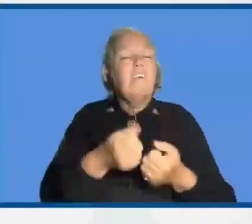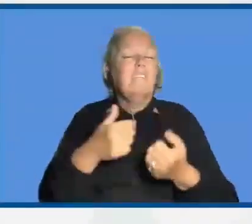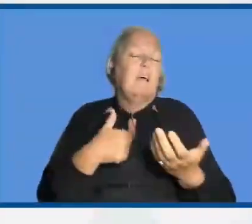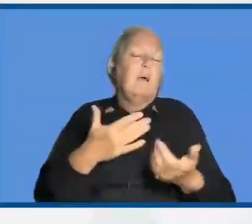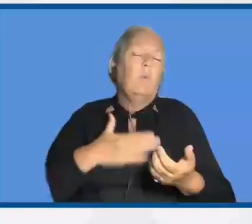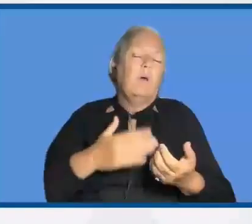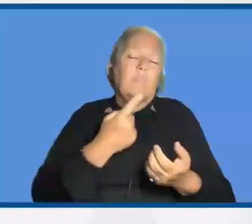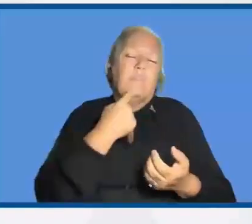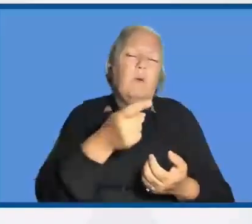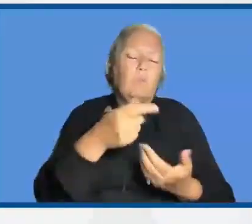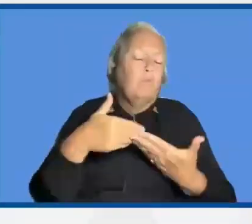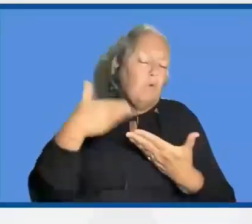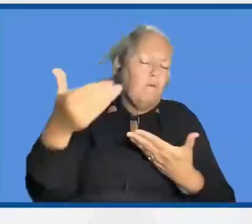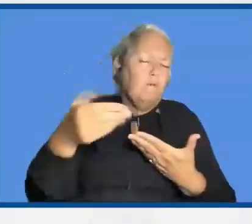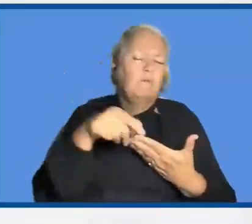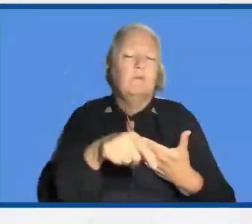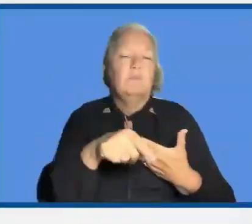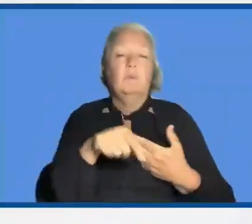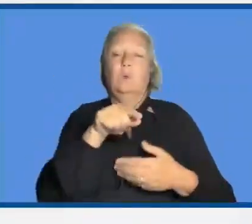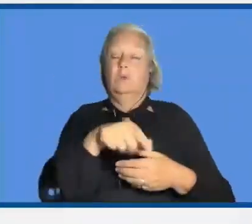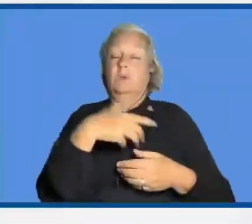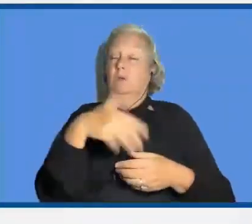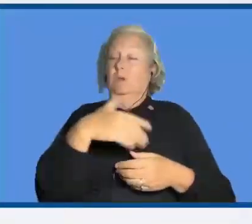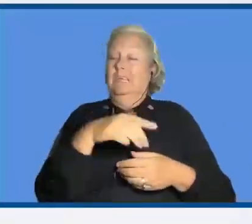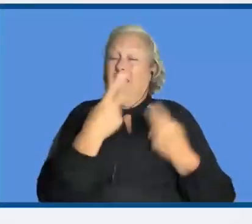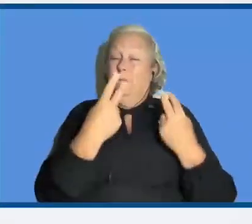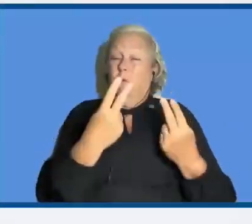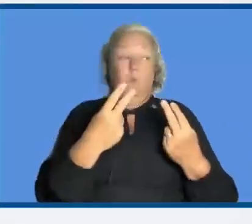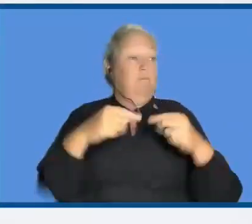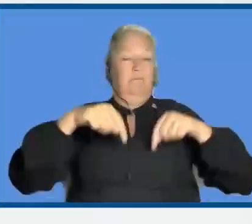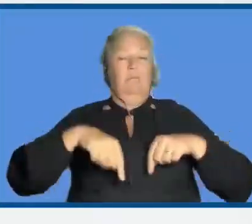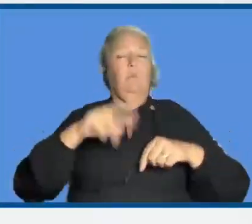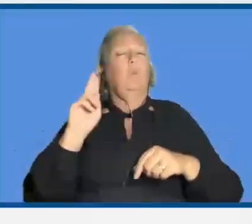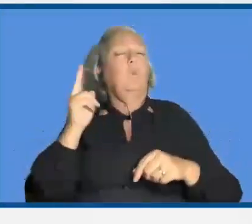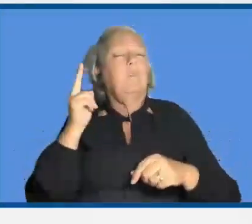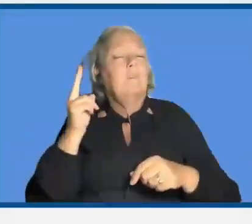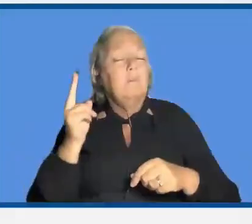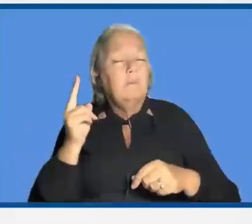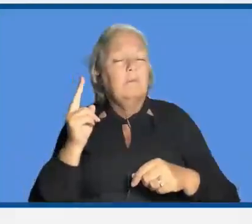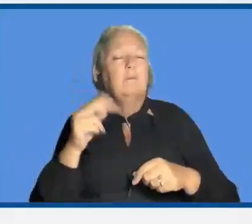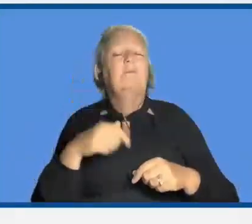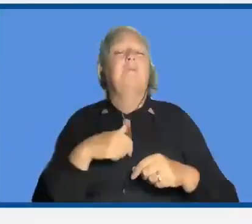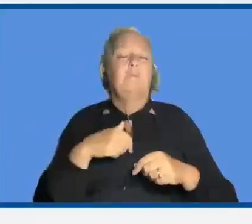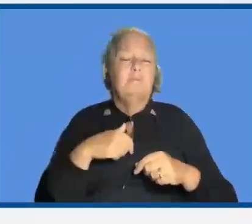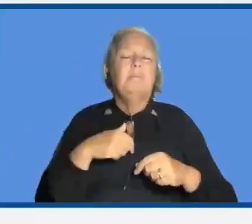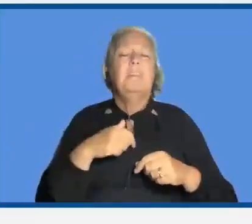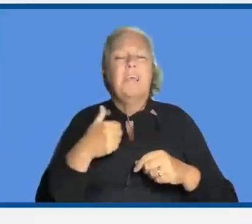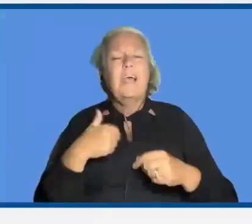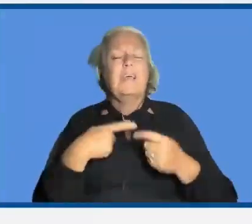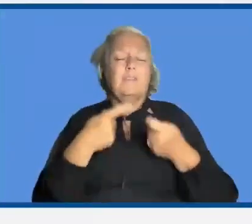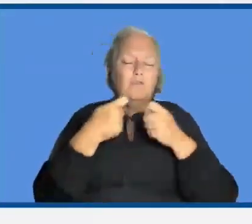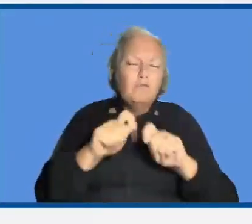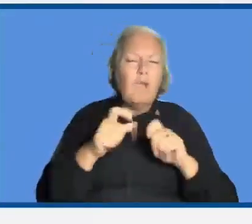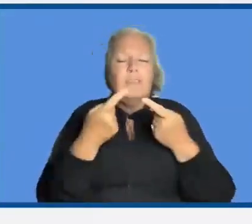on, that has been extremely important for our country. Of course, we have taken different measures that, of course,